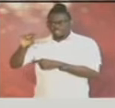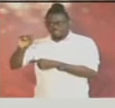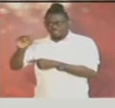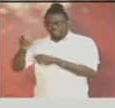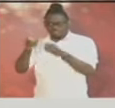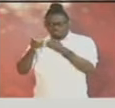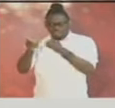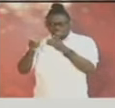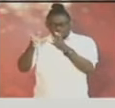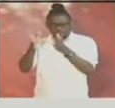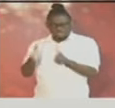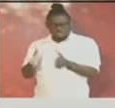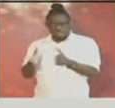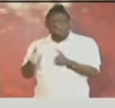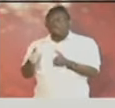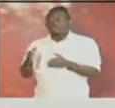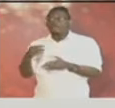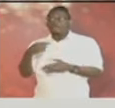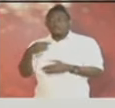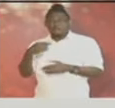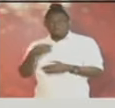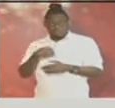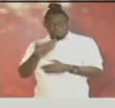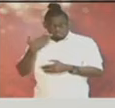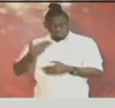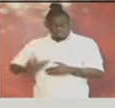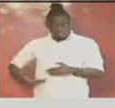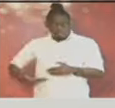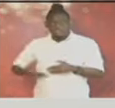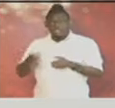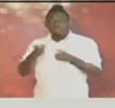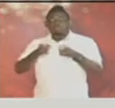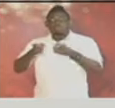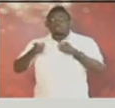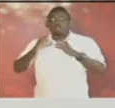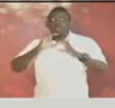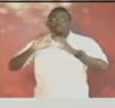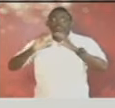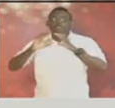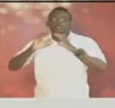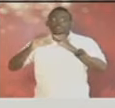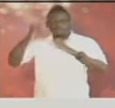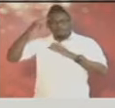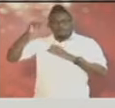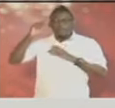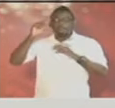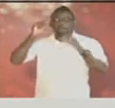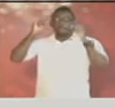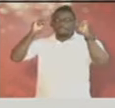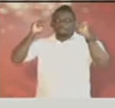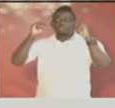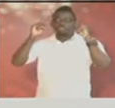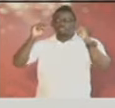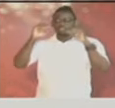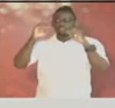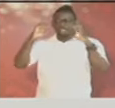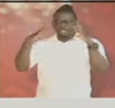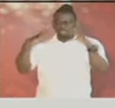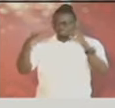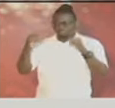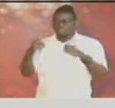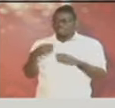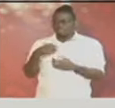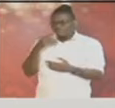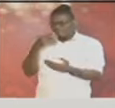Alcantara, Manager Corporate Communication at the Ministry of Health, and I will moderate this morning's media conference. We go to Dr.